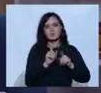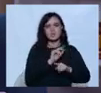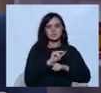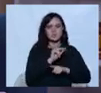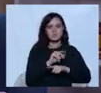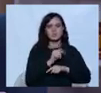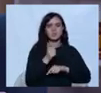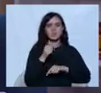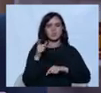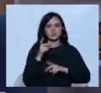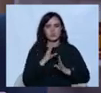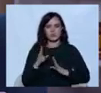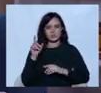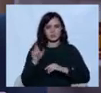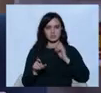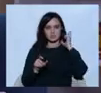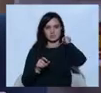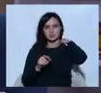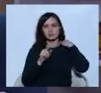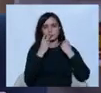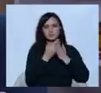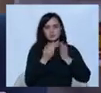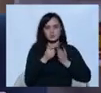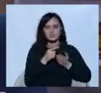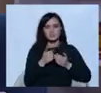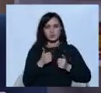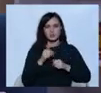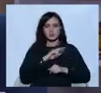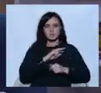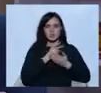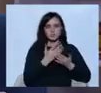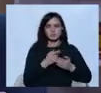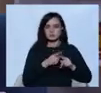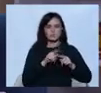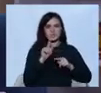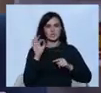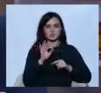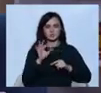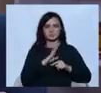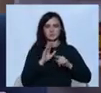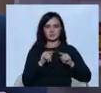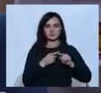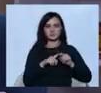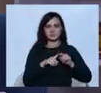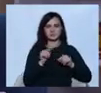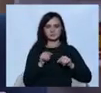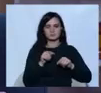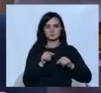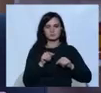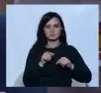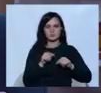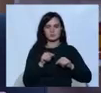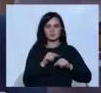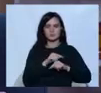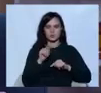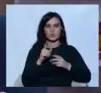makes a beautiful speech where she says that people should be more merciful, show more mercy, because it actually